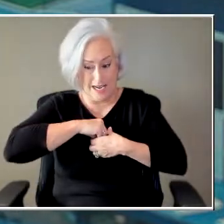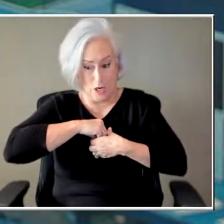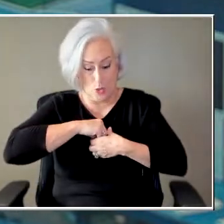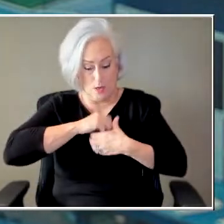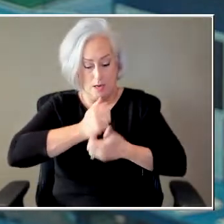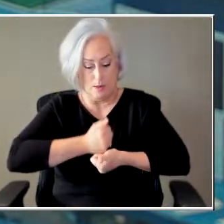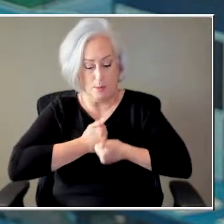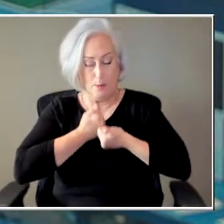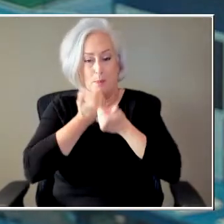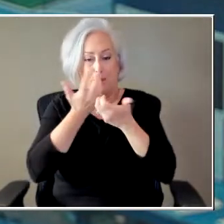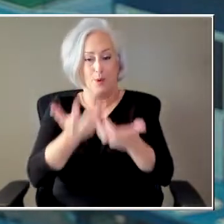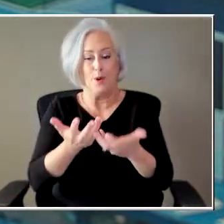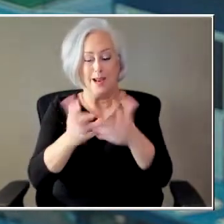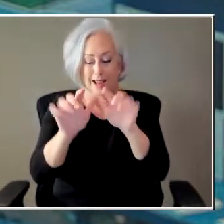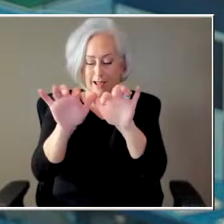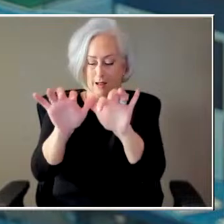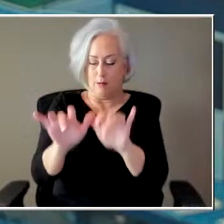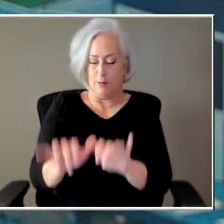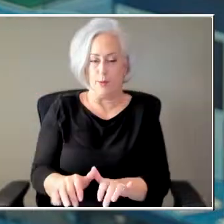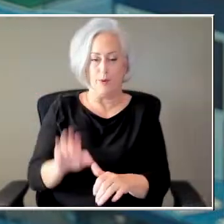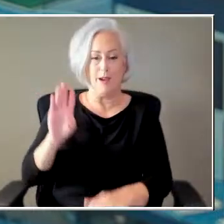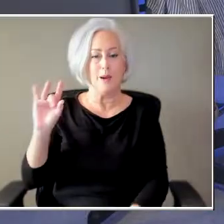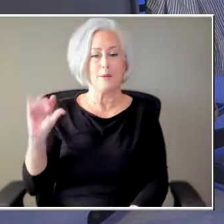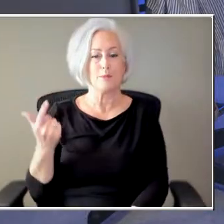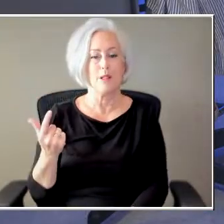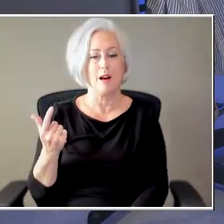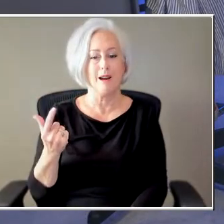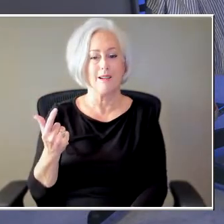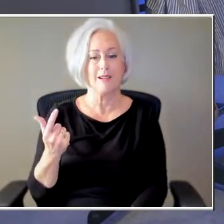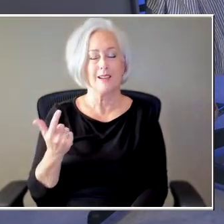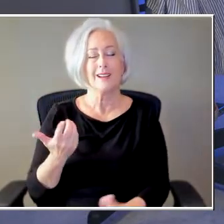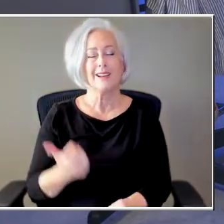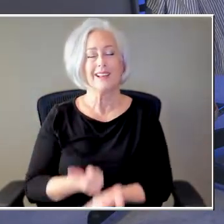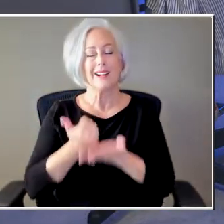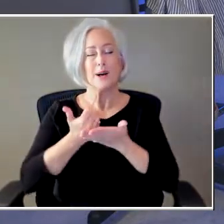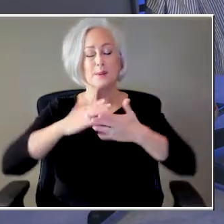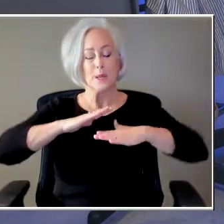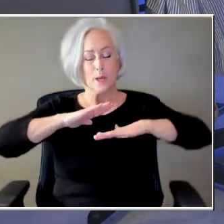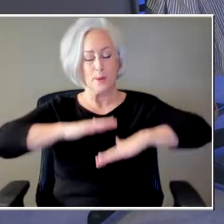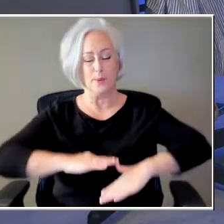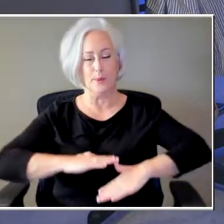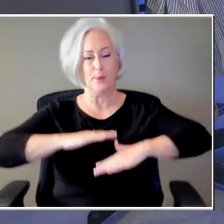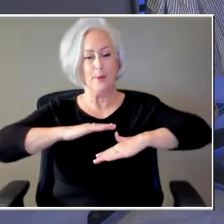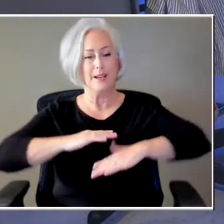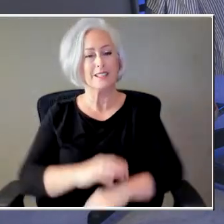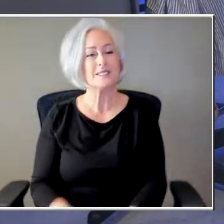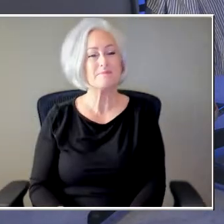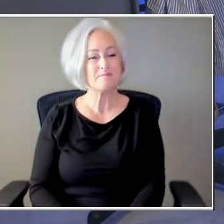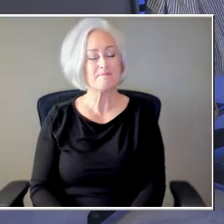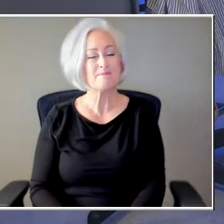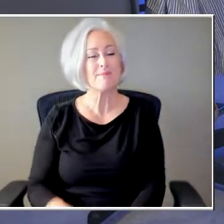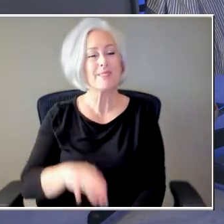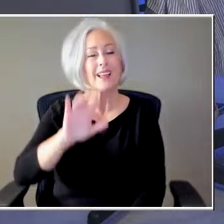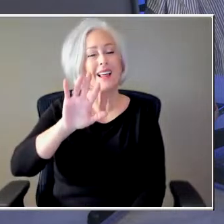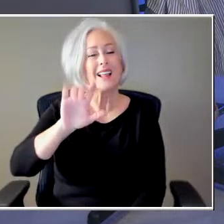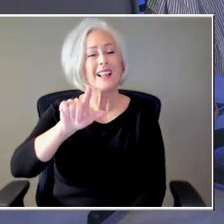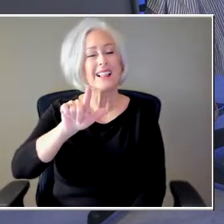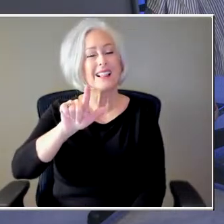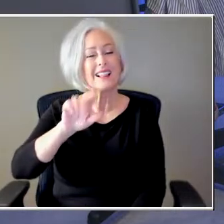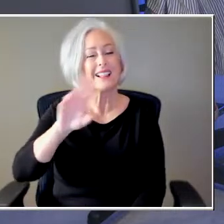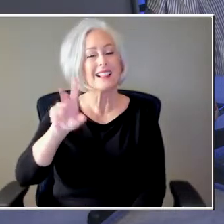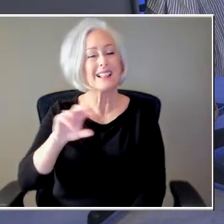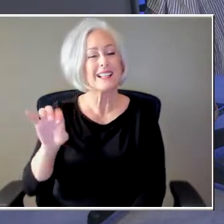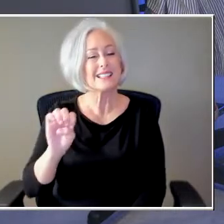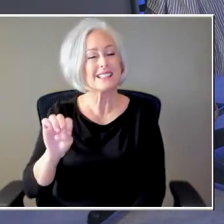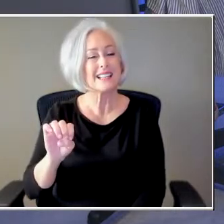it just feels like such a relief. Lizzie, how important is that though for people to kind of get it out and onto paper or